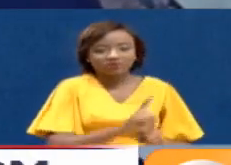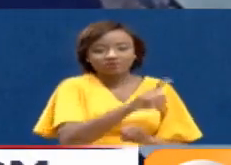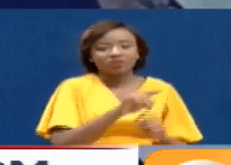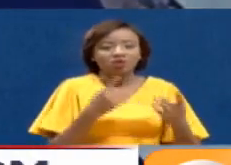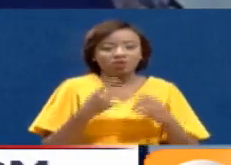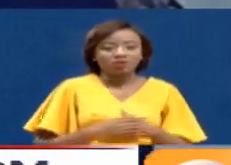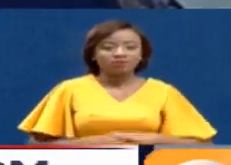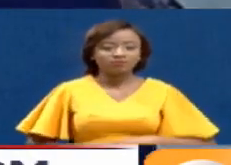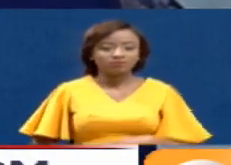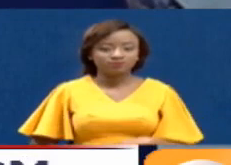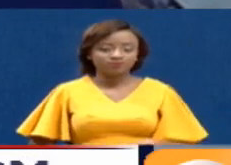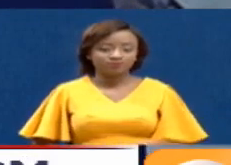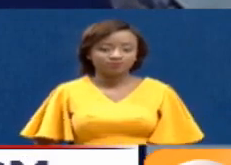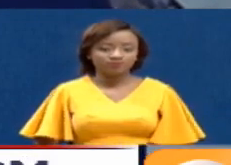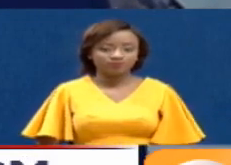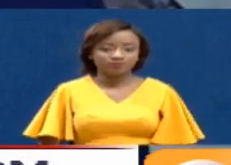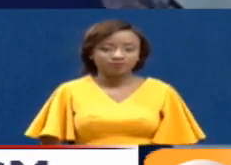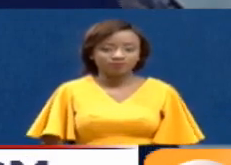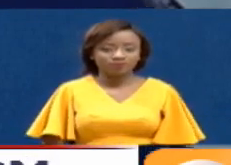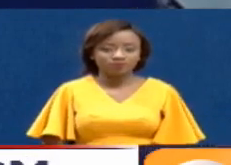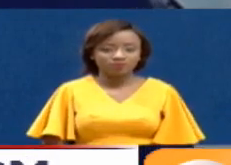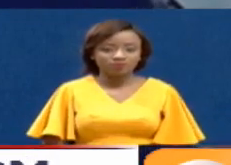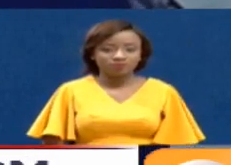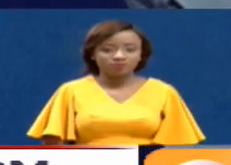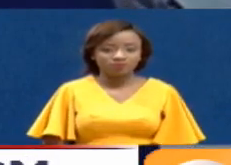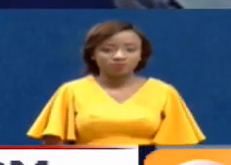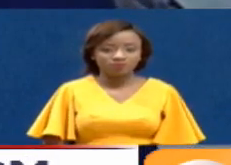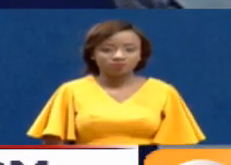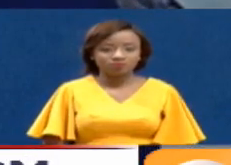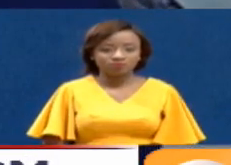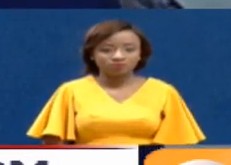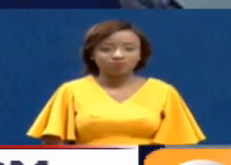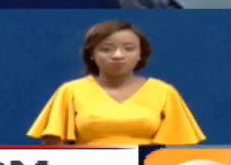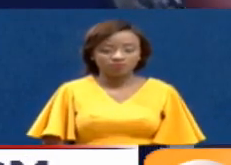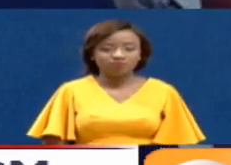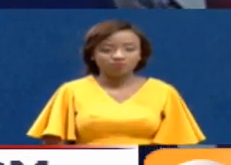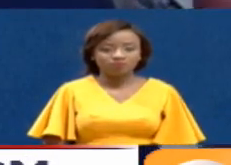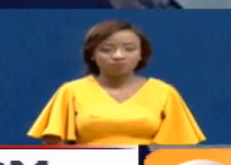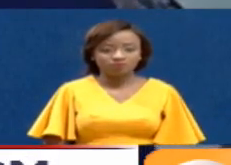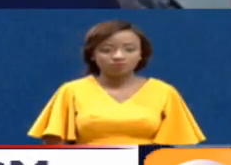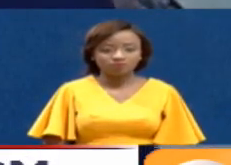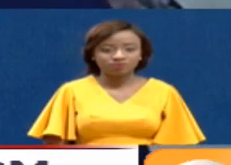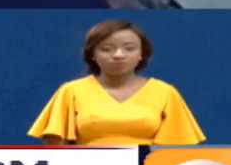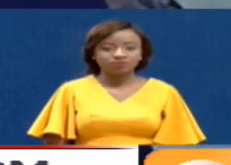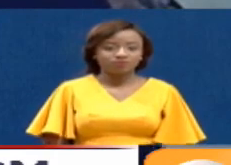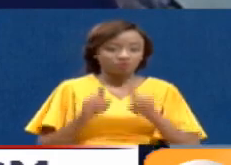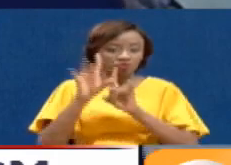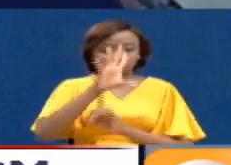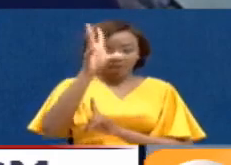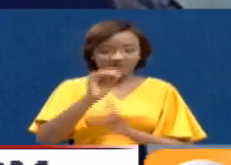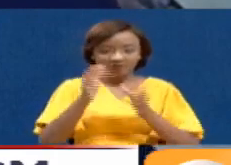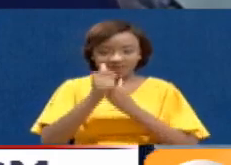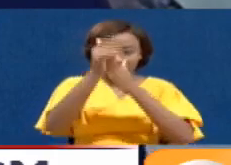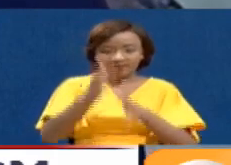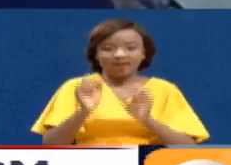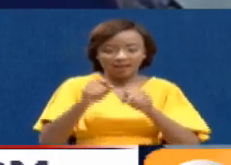prices of African assets and developing country assets. So that is national level action. But African leaders can